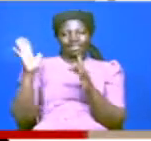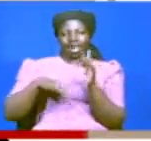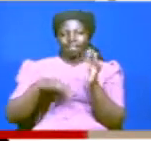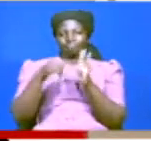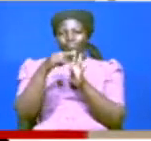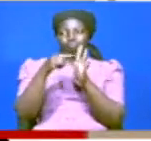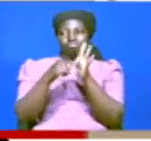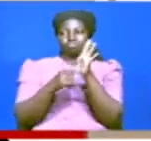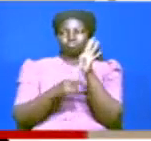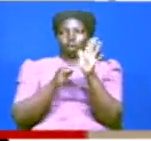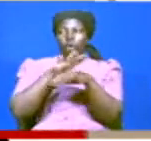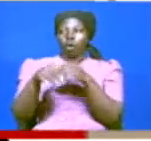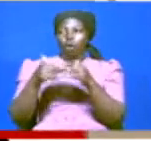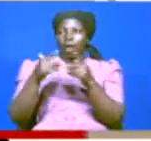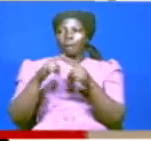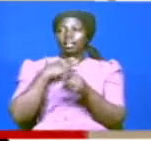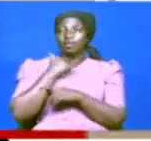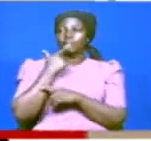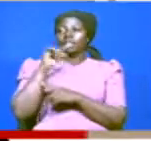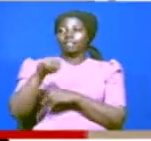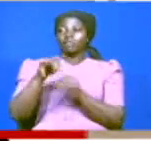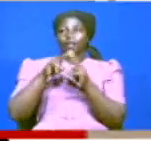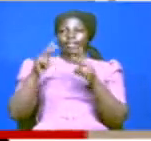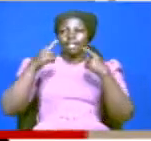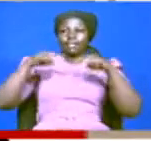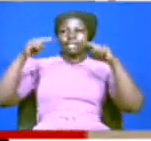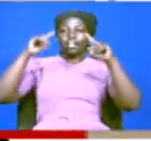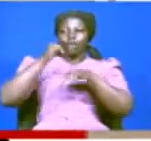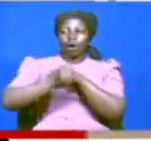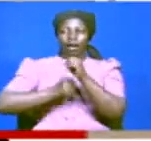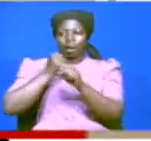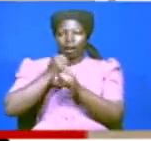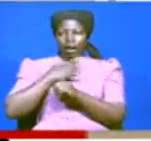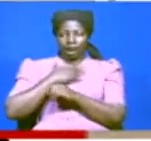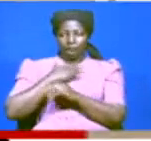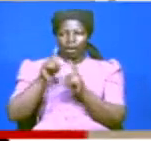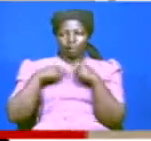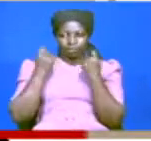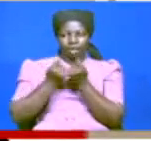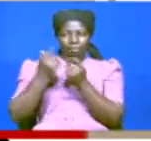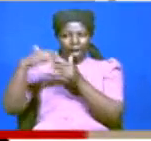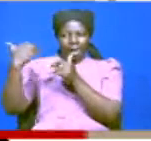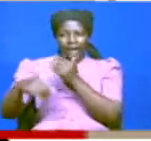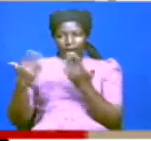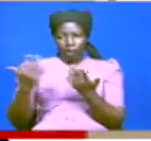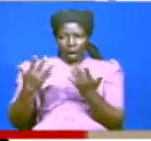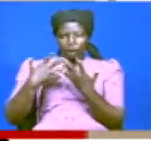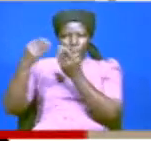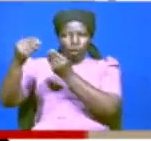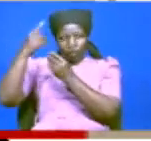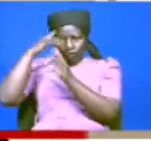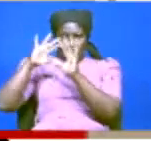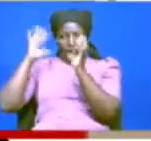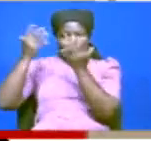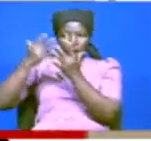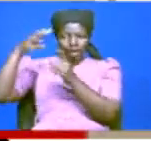to say here that it was a very successful year, and our team culminated in going for World Championship in Netherlands. You and I know